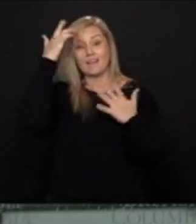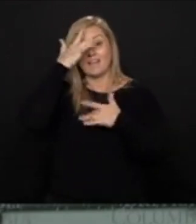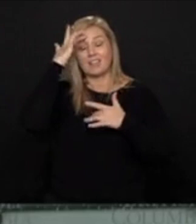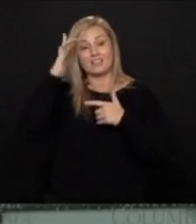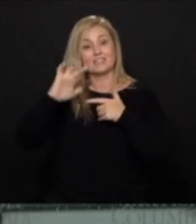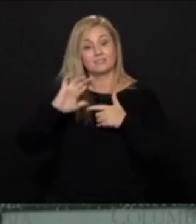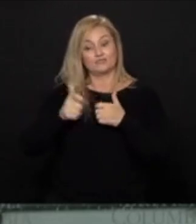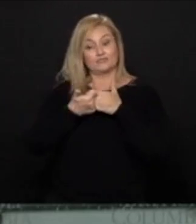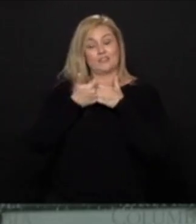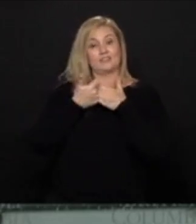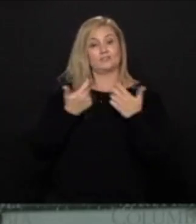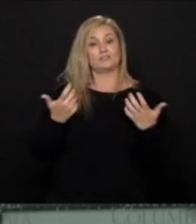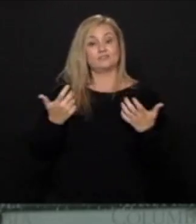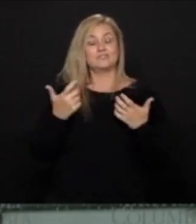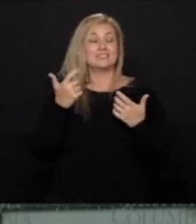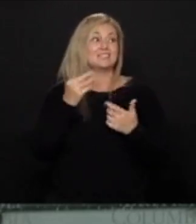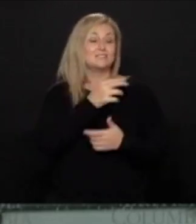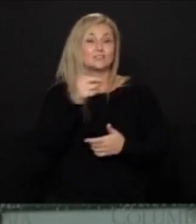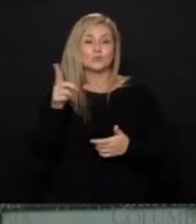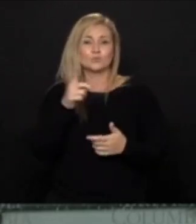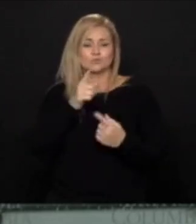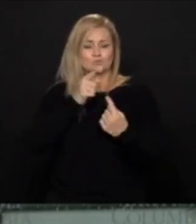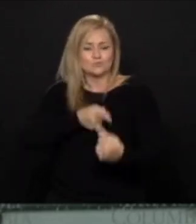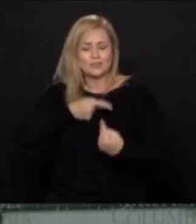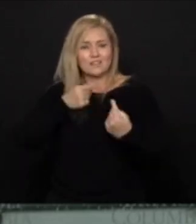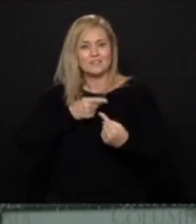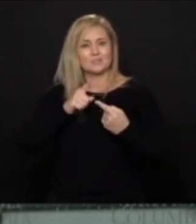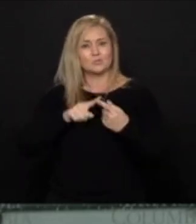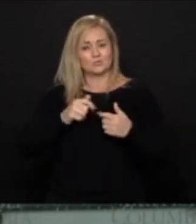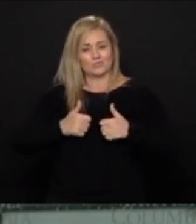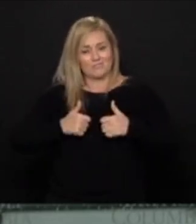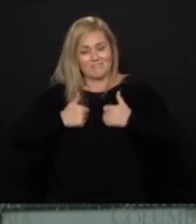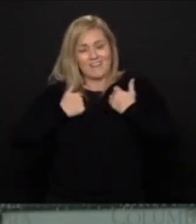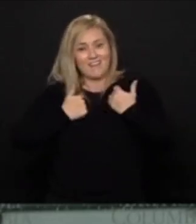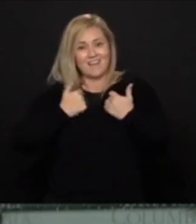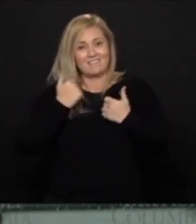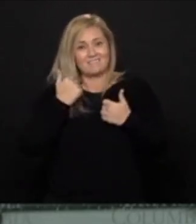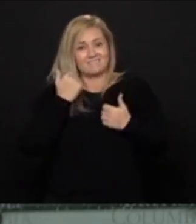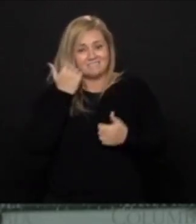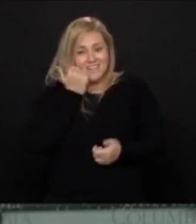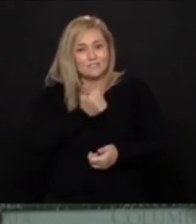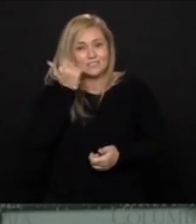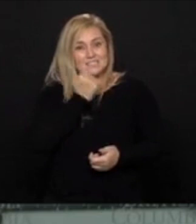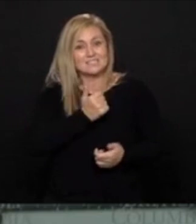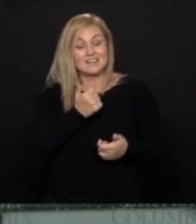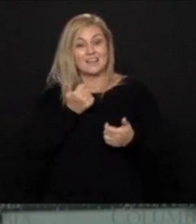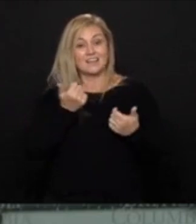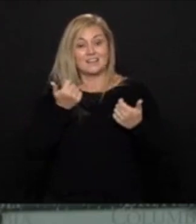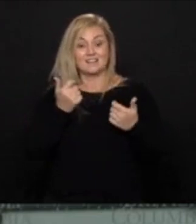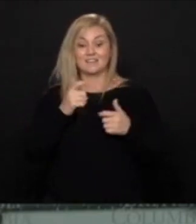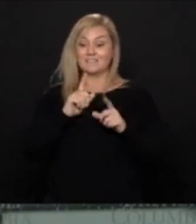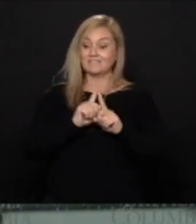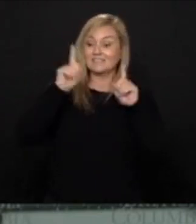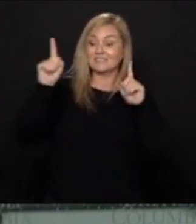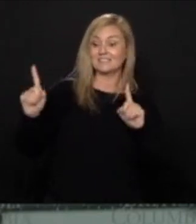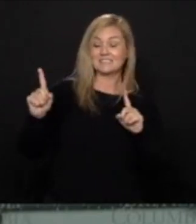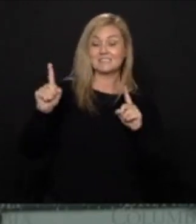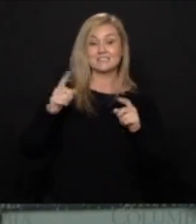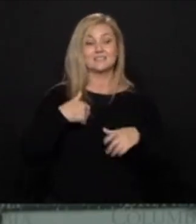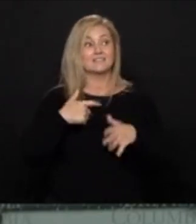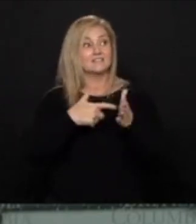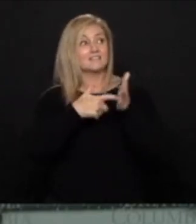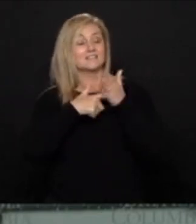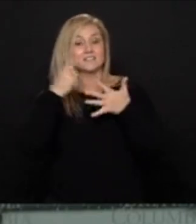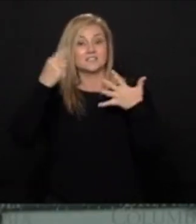mental health challenge, if you are struggling just to survive every day, trying to meet the physical distancing